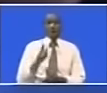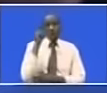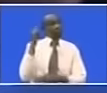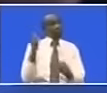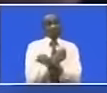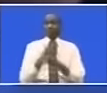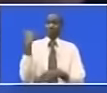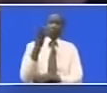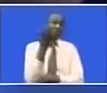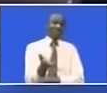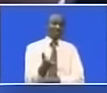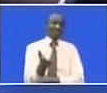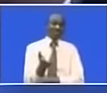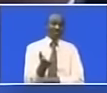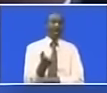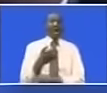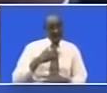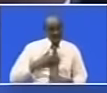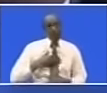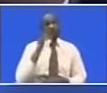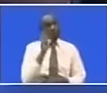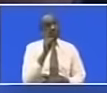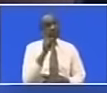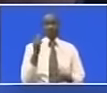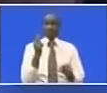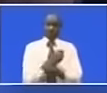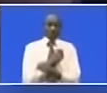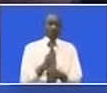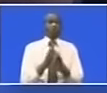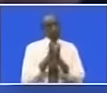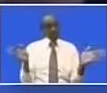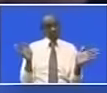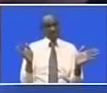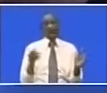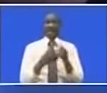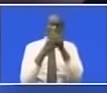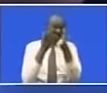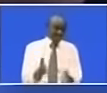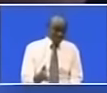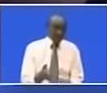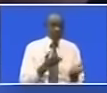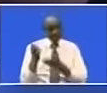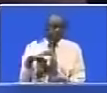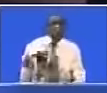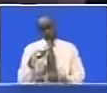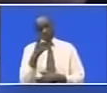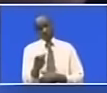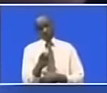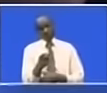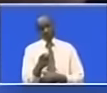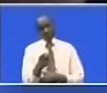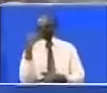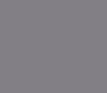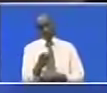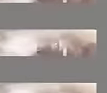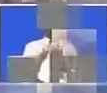it, and even our warnings to the public, to the leaders, to business communities, will